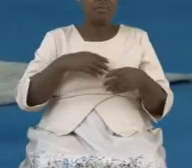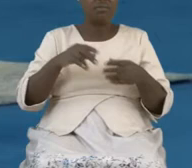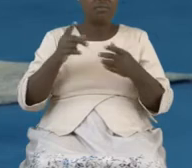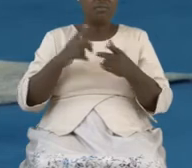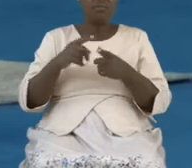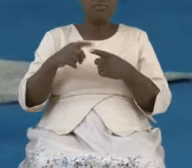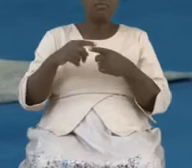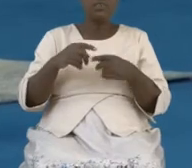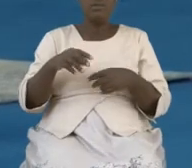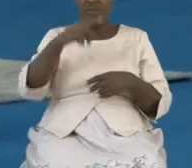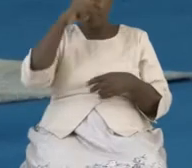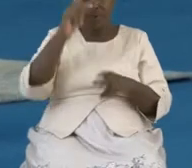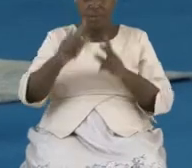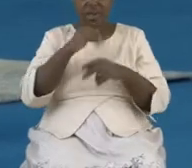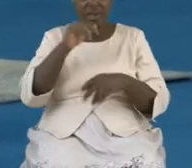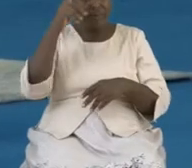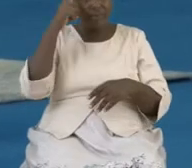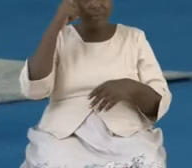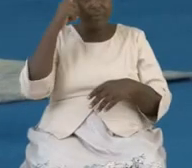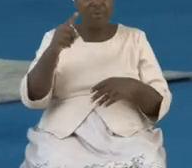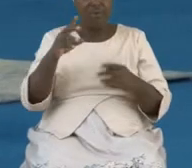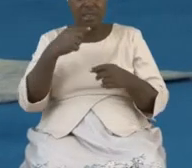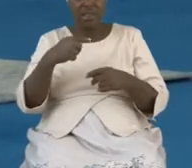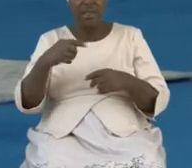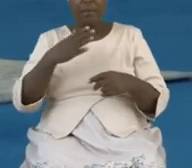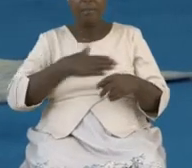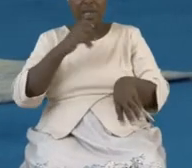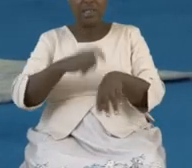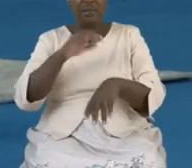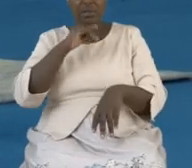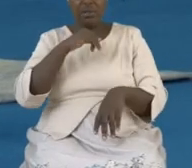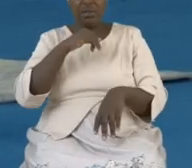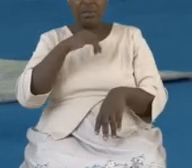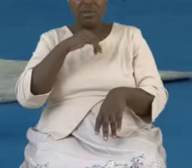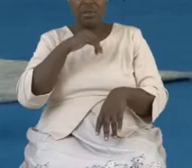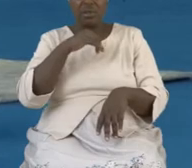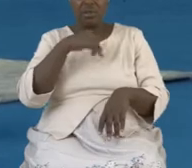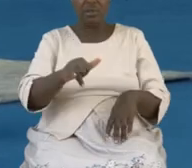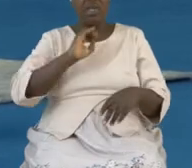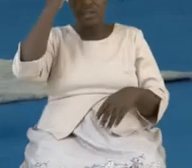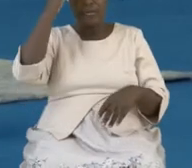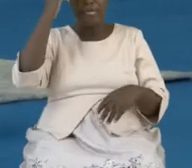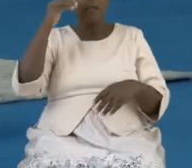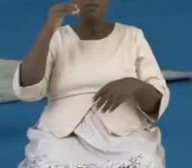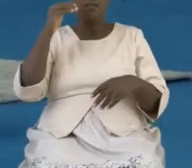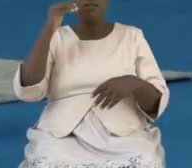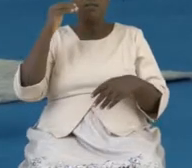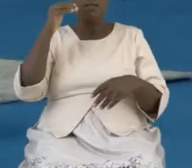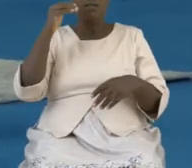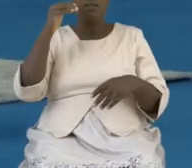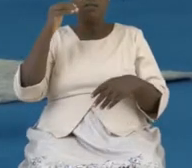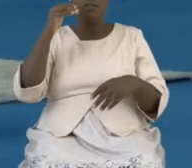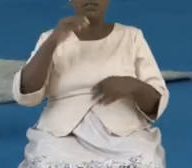He'll say, my time is not yet. He knew that the prophecy must be